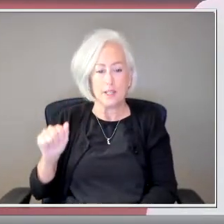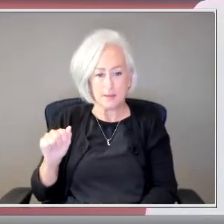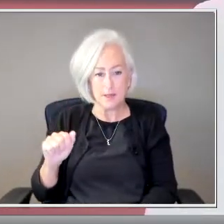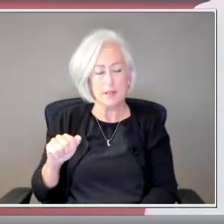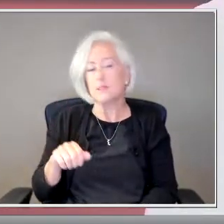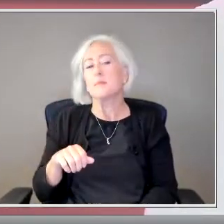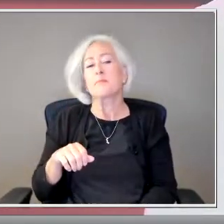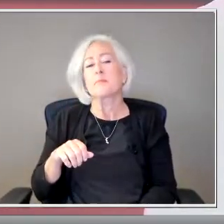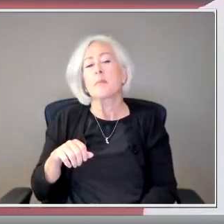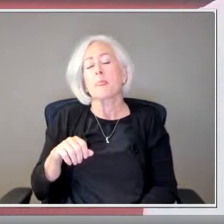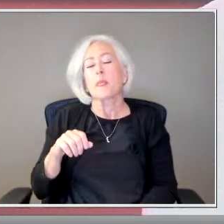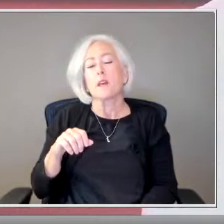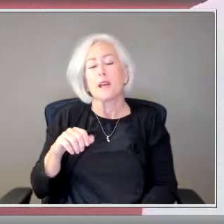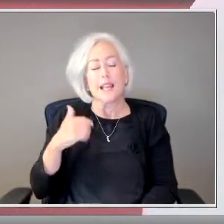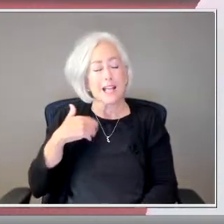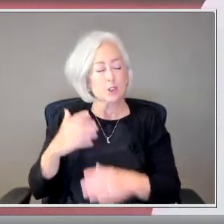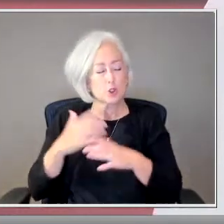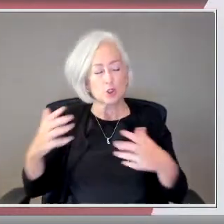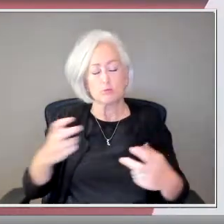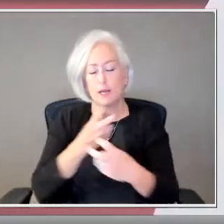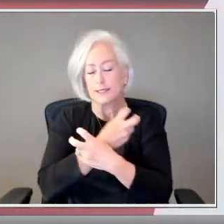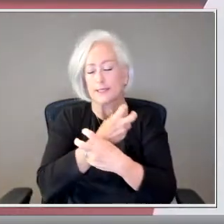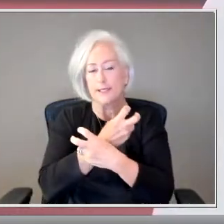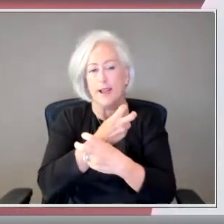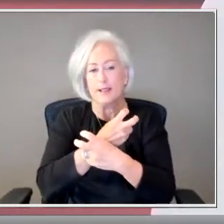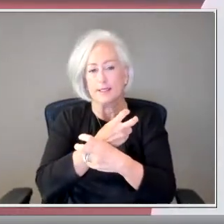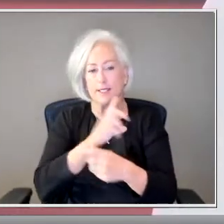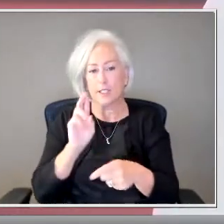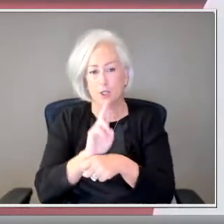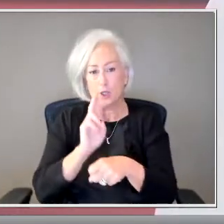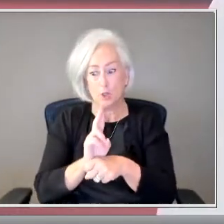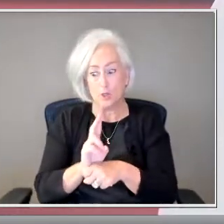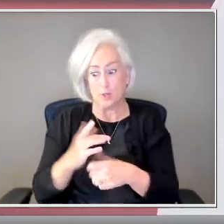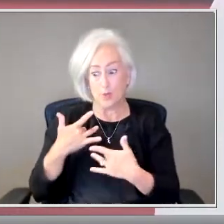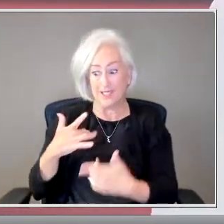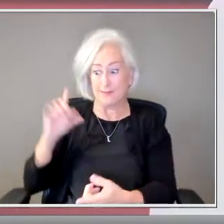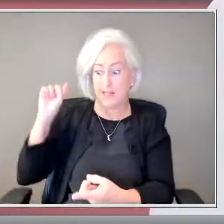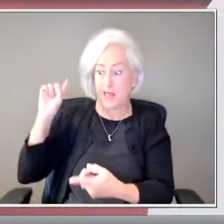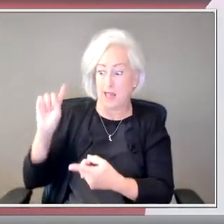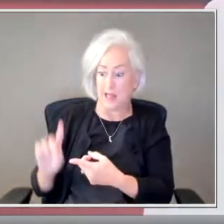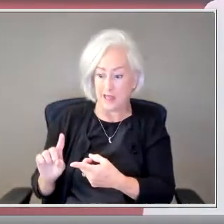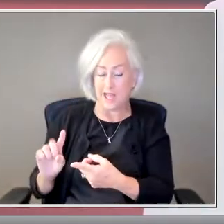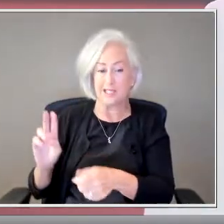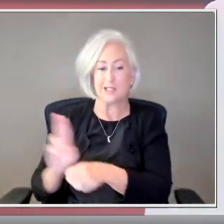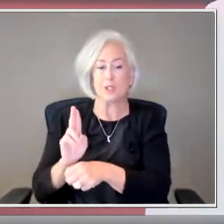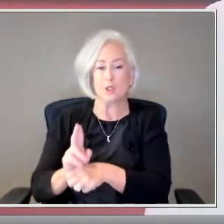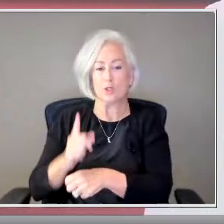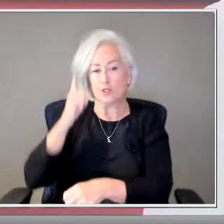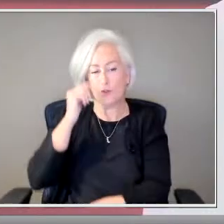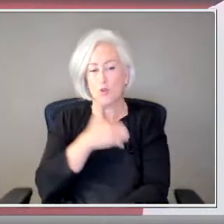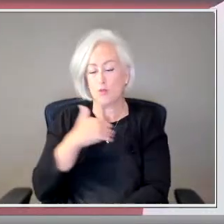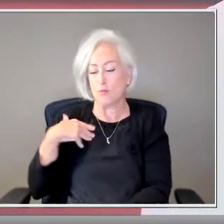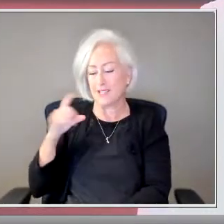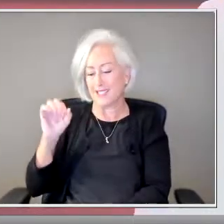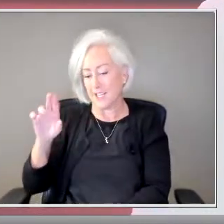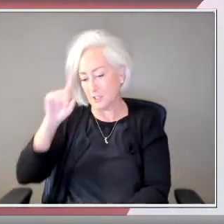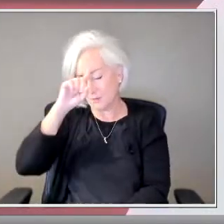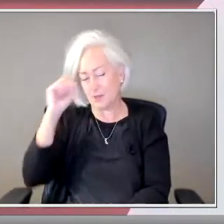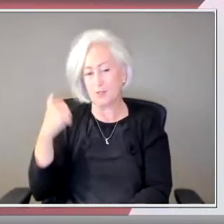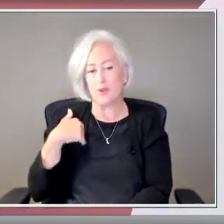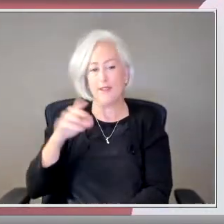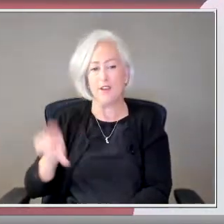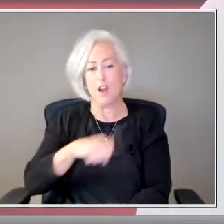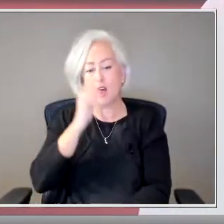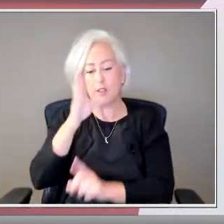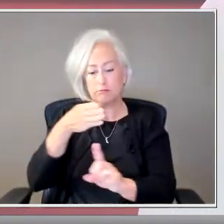options, and it's used less and less in breast cancer because we have other targeted therapies, a variety of therapies that can